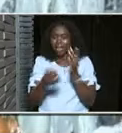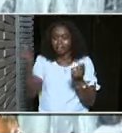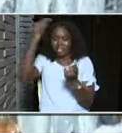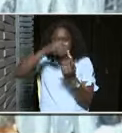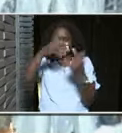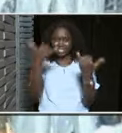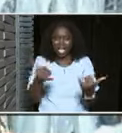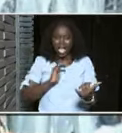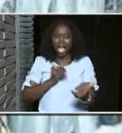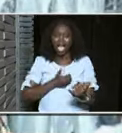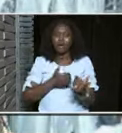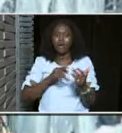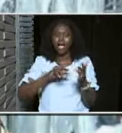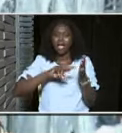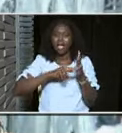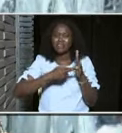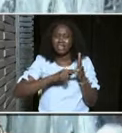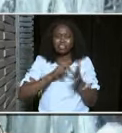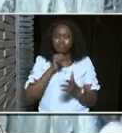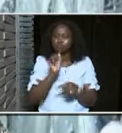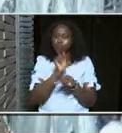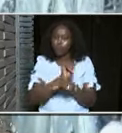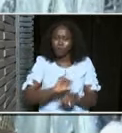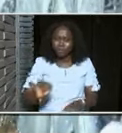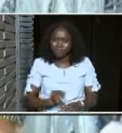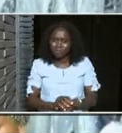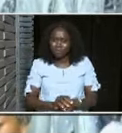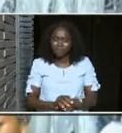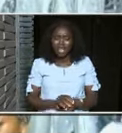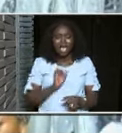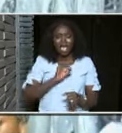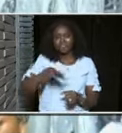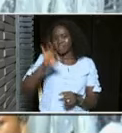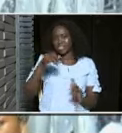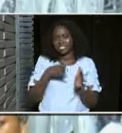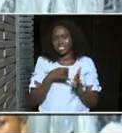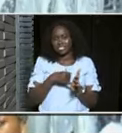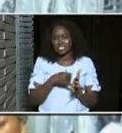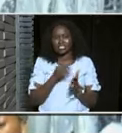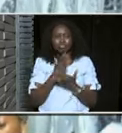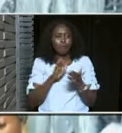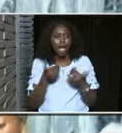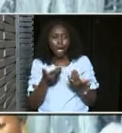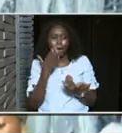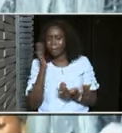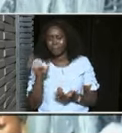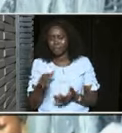our refineries are not actually working. And I find it somehow bad.